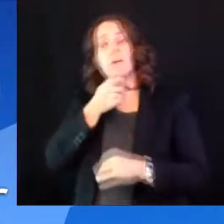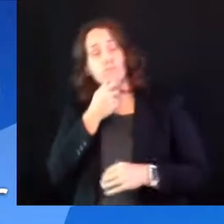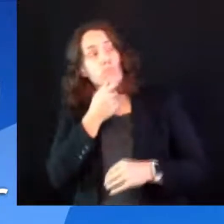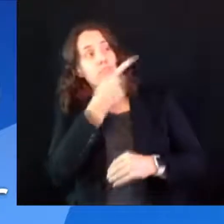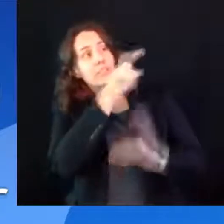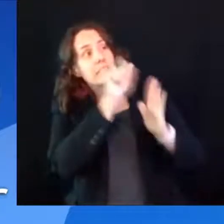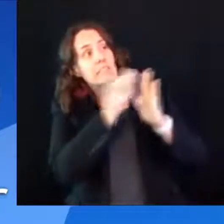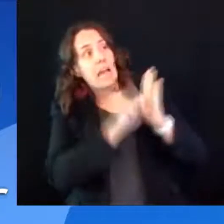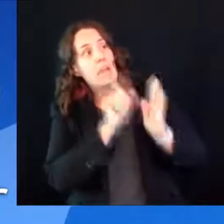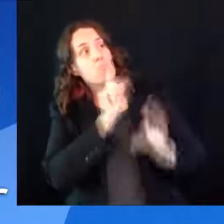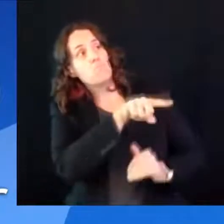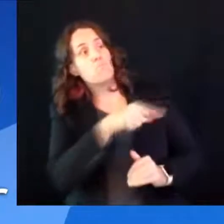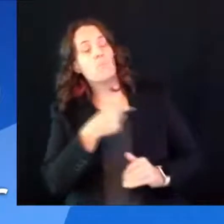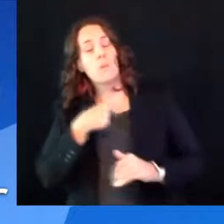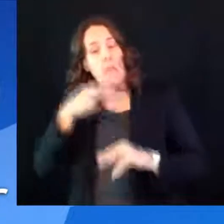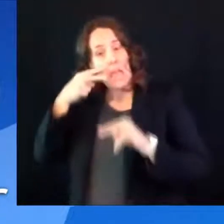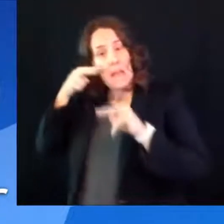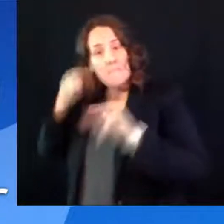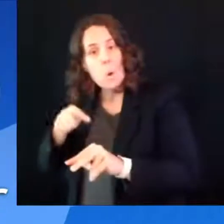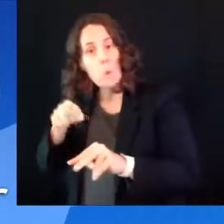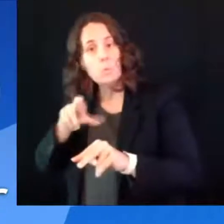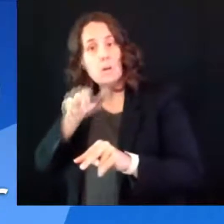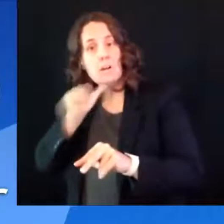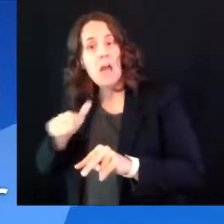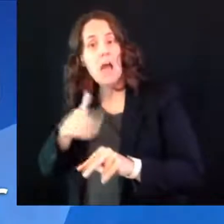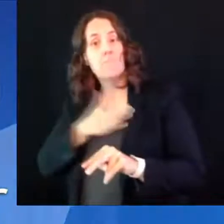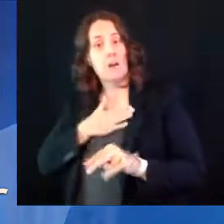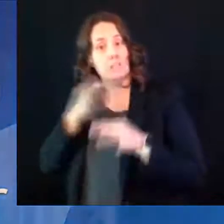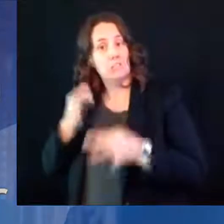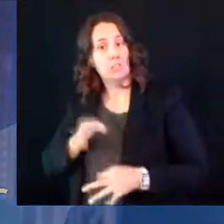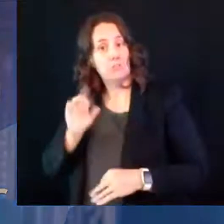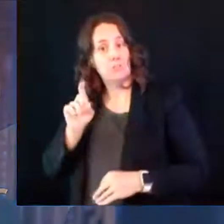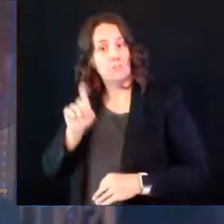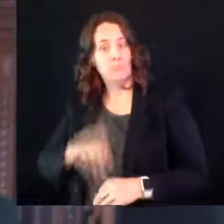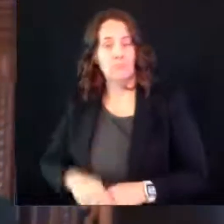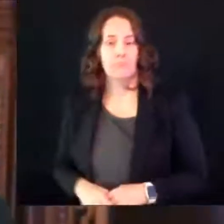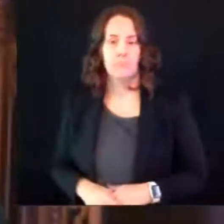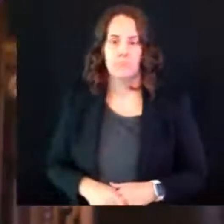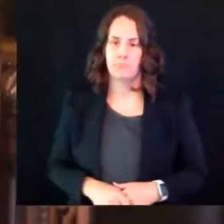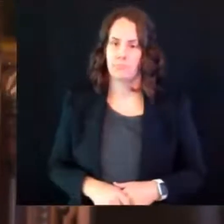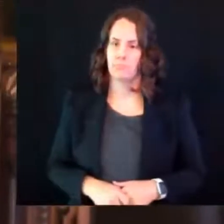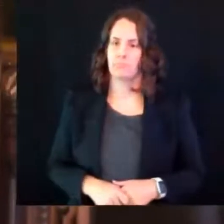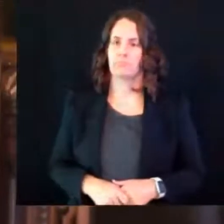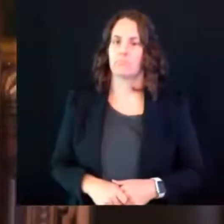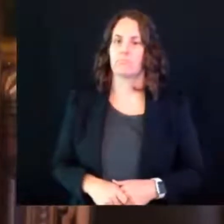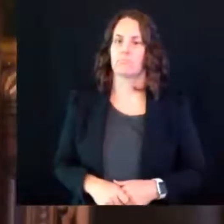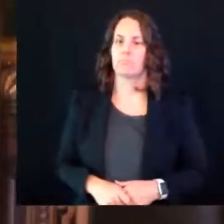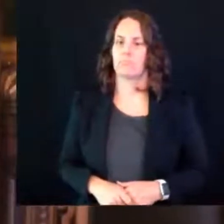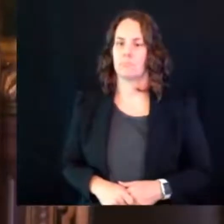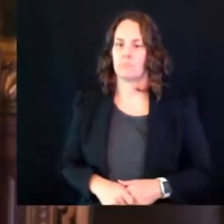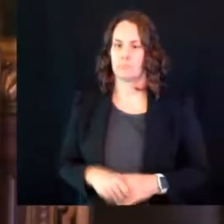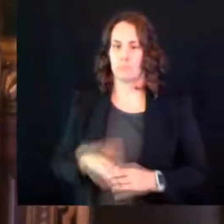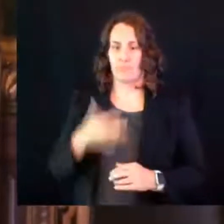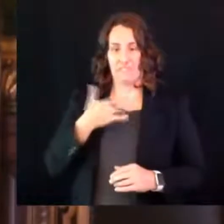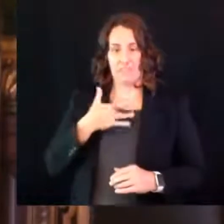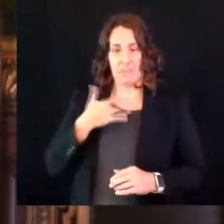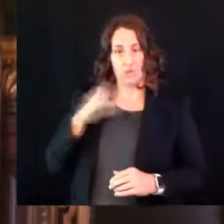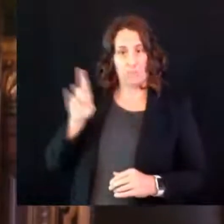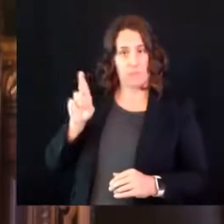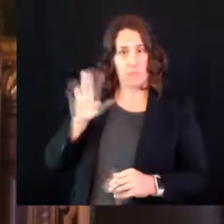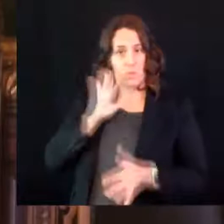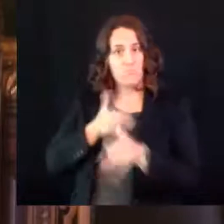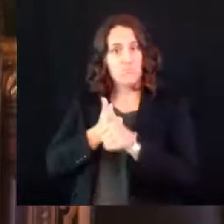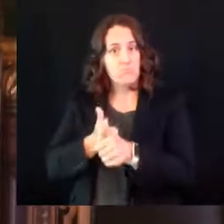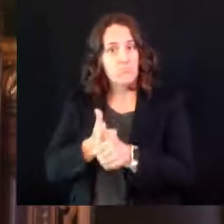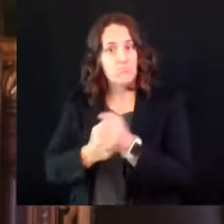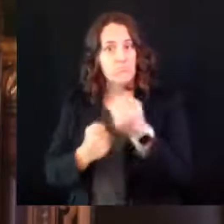Thanks. I think I can answer that for the governor. So two things. In